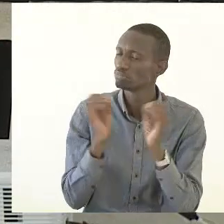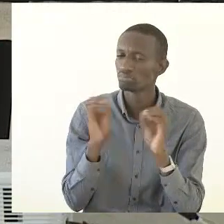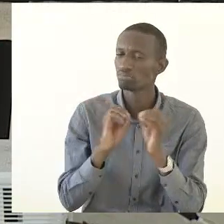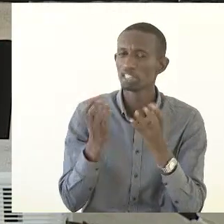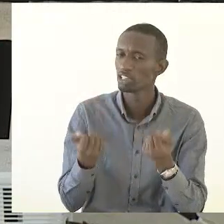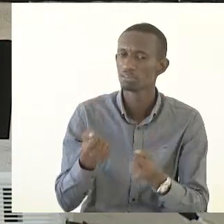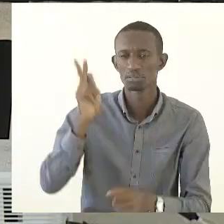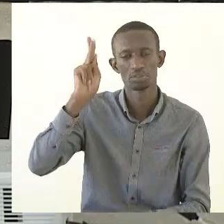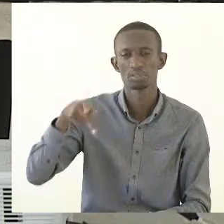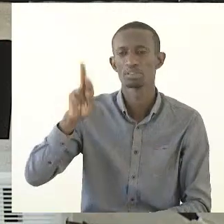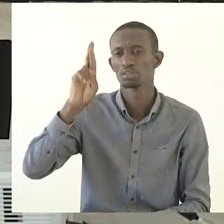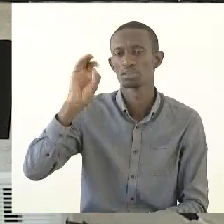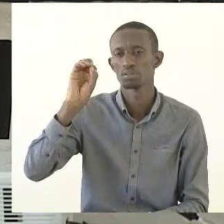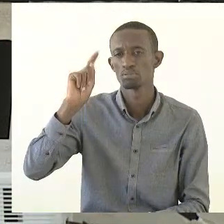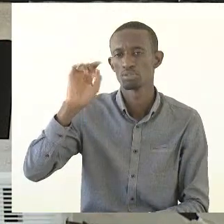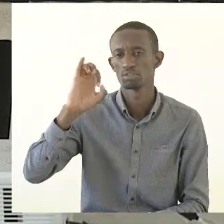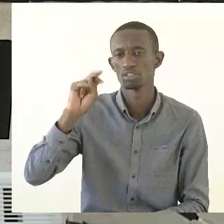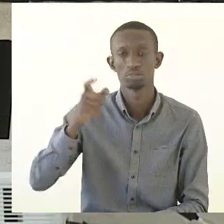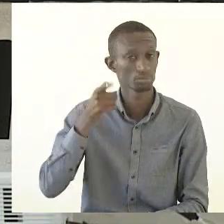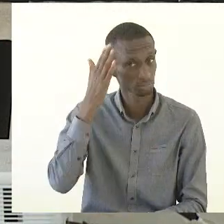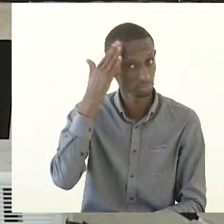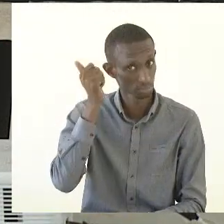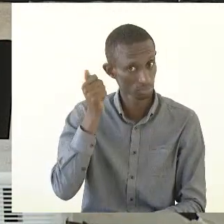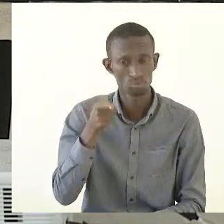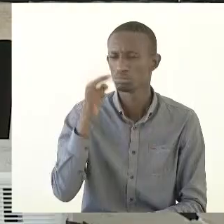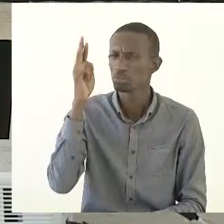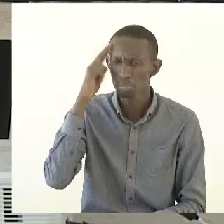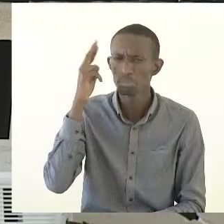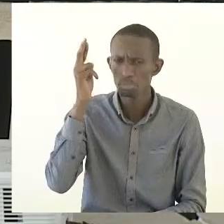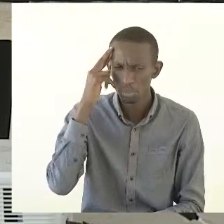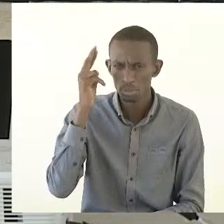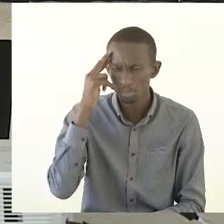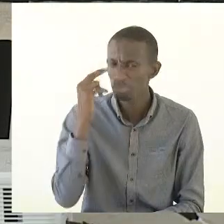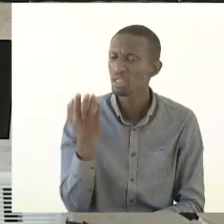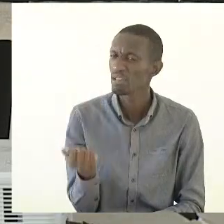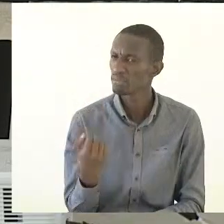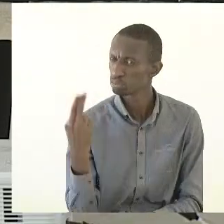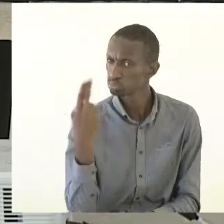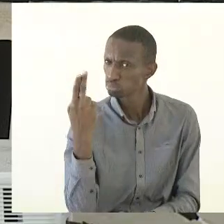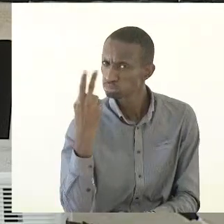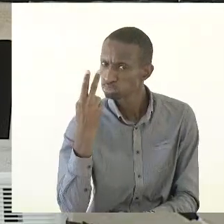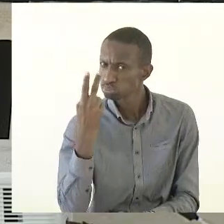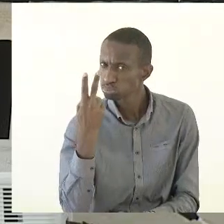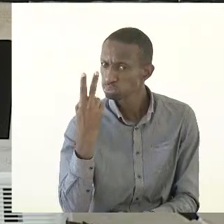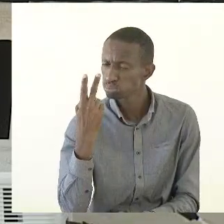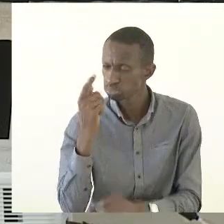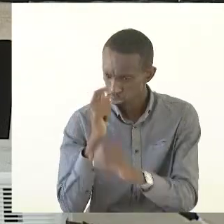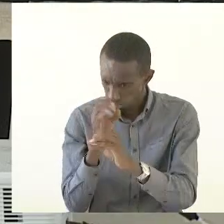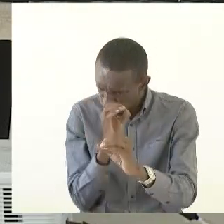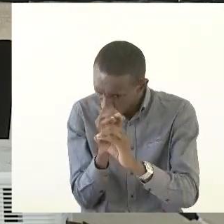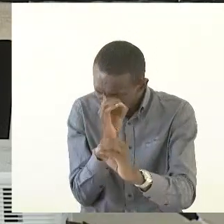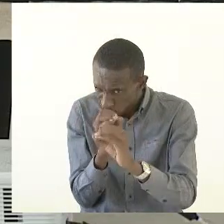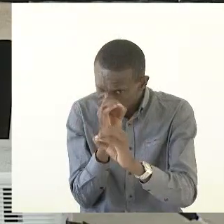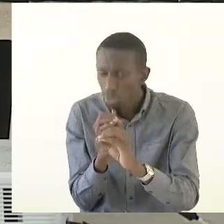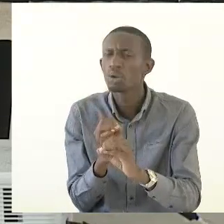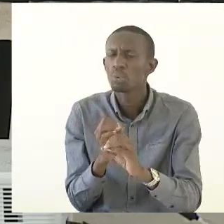proteins. All right? Remember, I've told you that there are two tests that we carry out